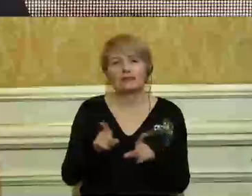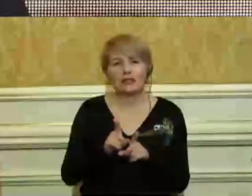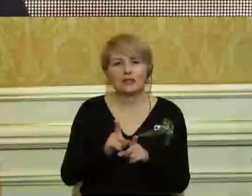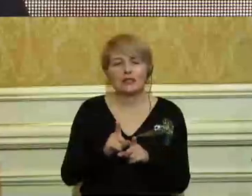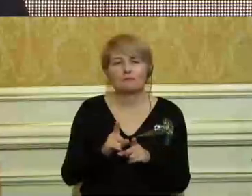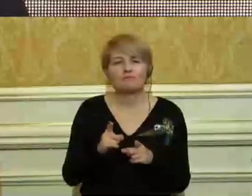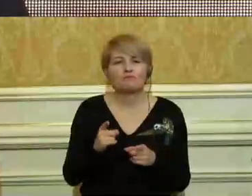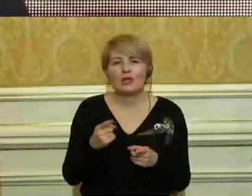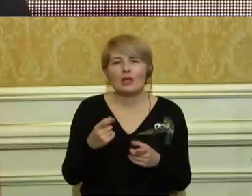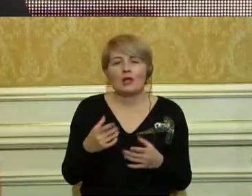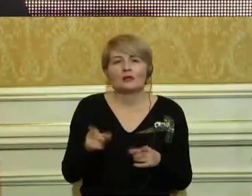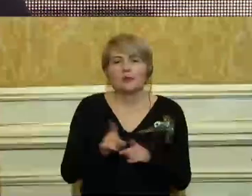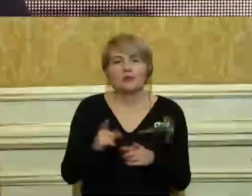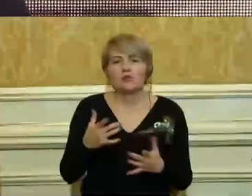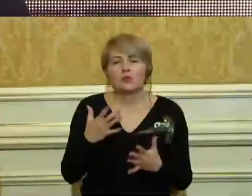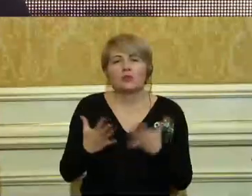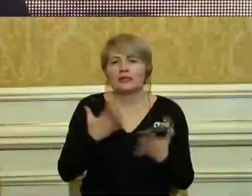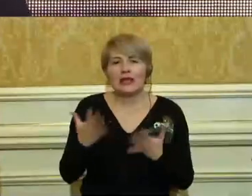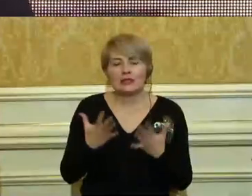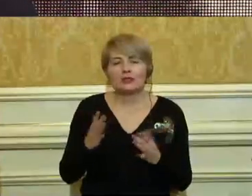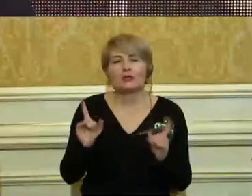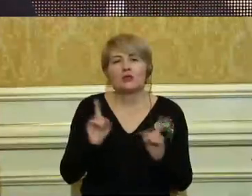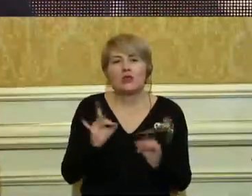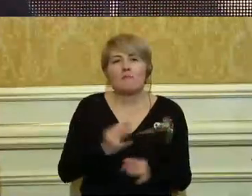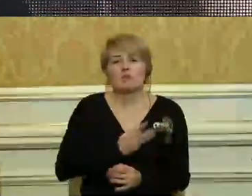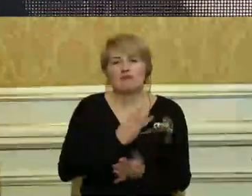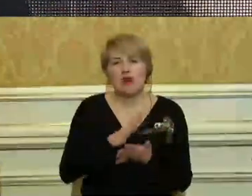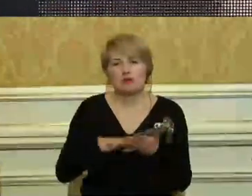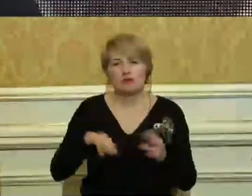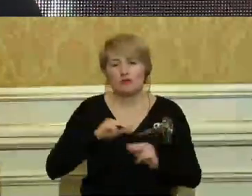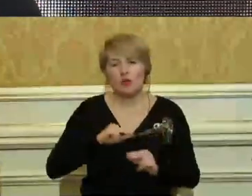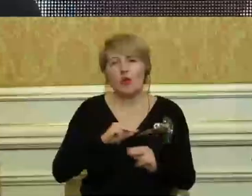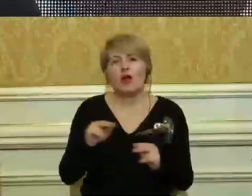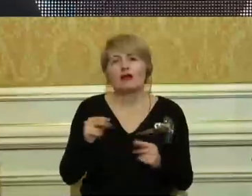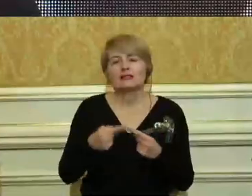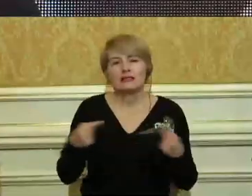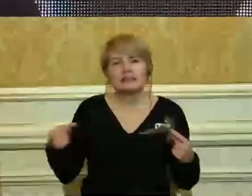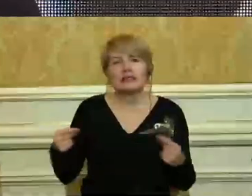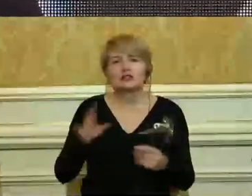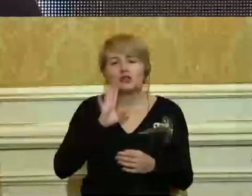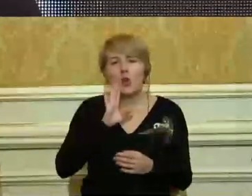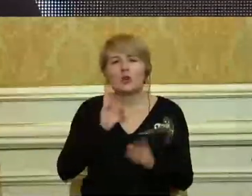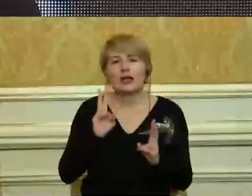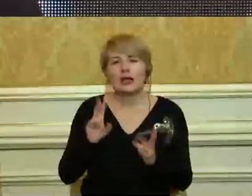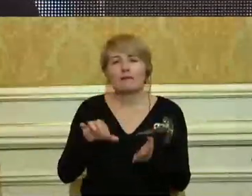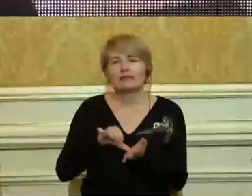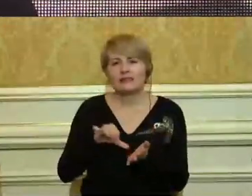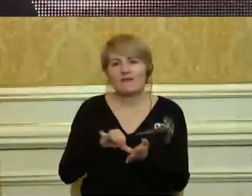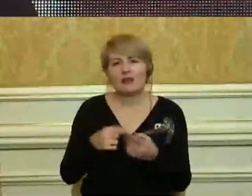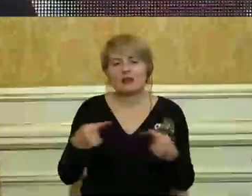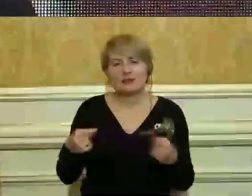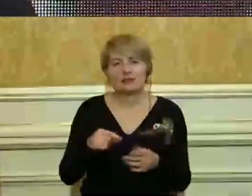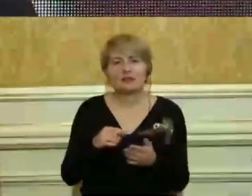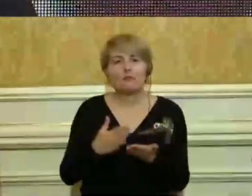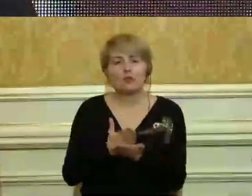from women from political parties. It was a cross-party event, and we have tried to especially address